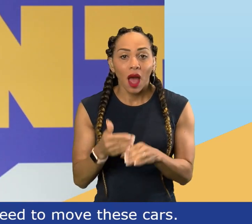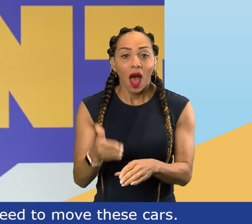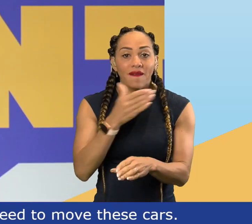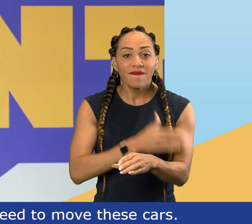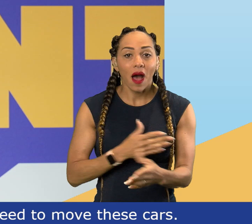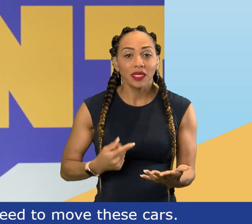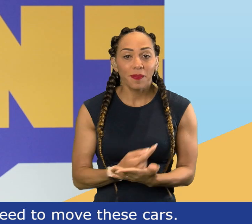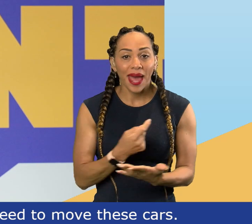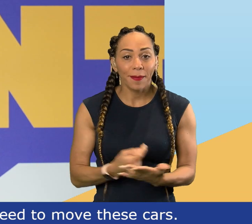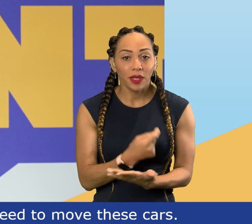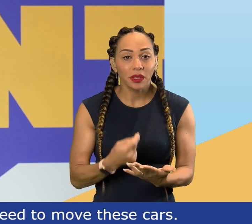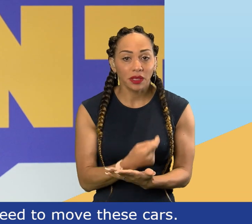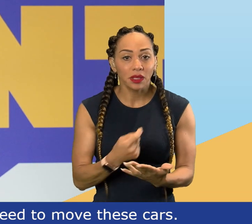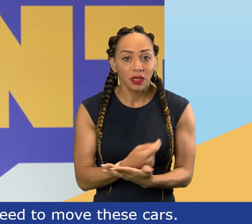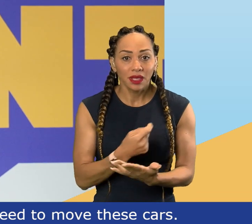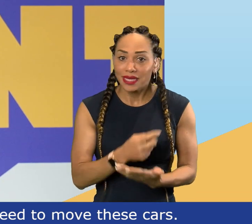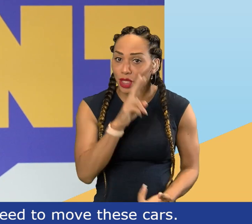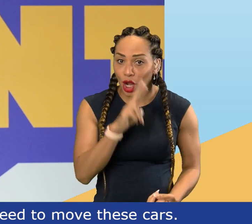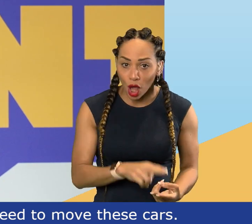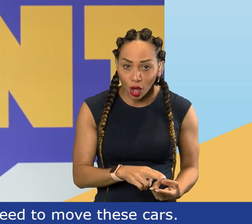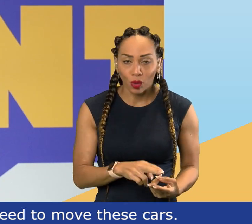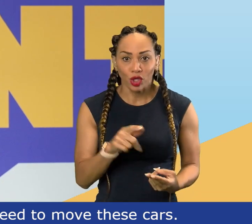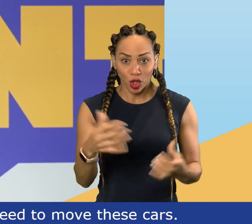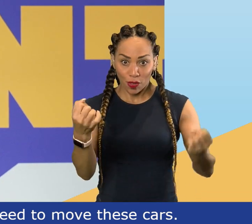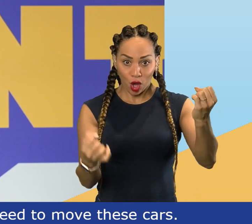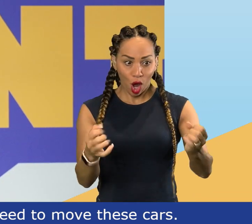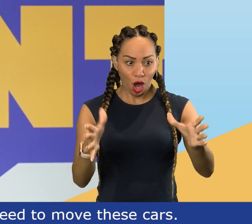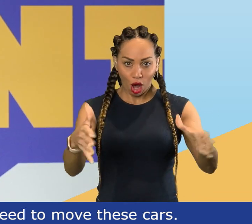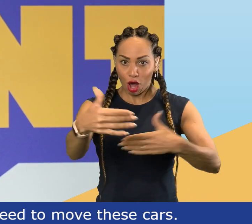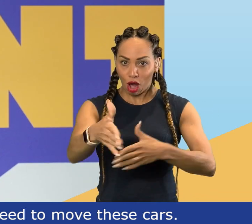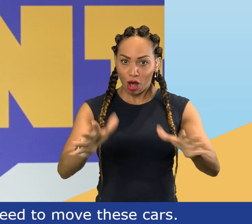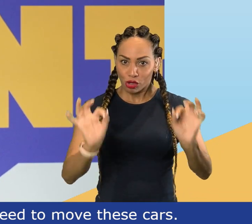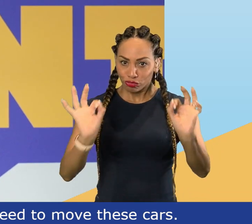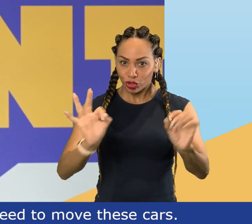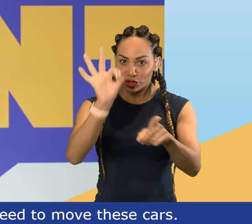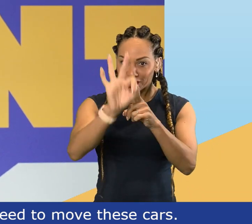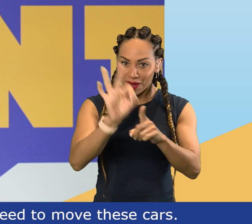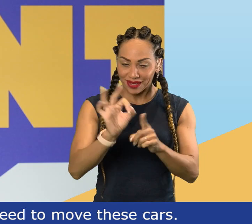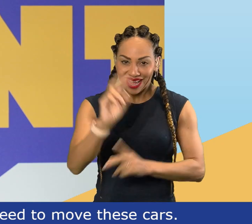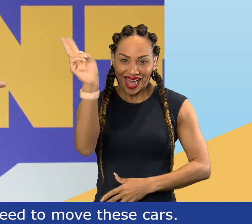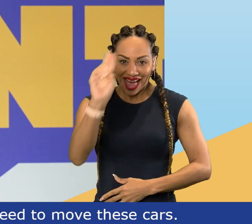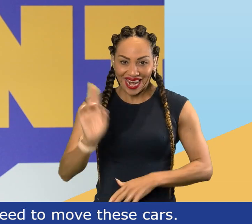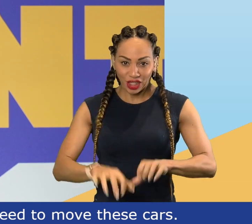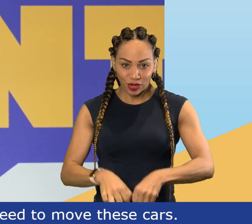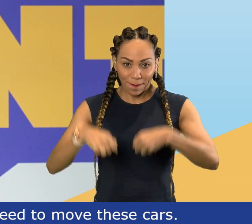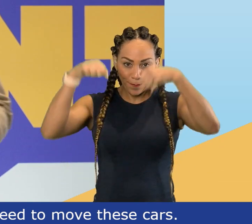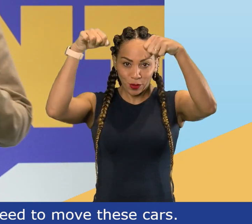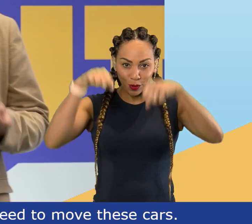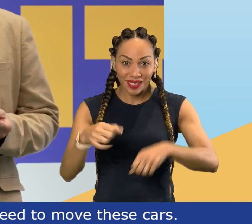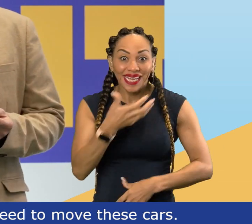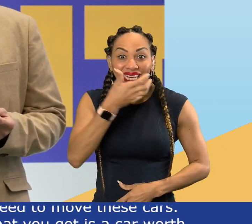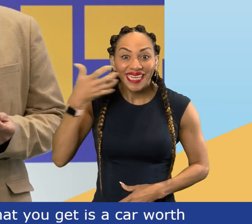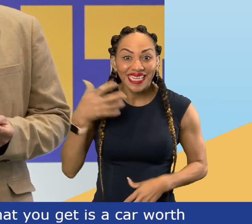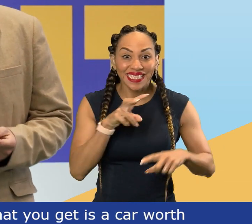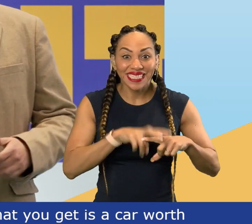that's actually worth quite a lot of money with quite a lot of specifications, things like electric boot opening, heated seats, that kind of thing, for not a